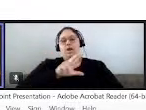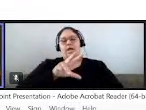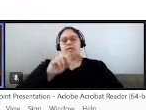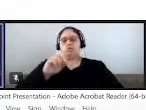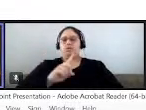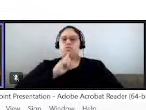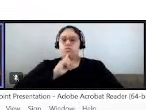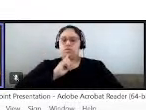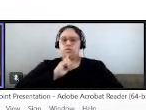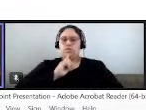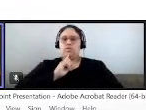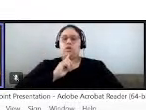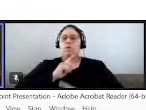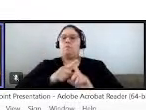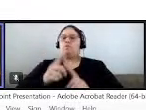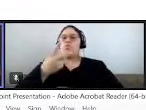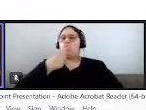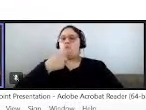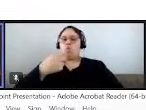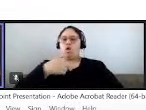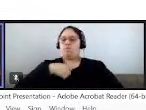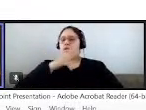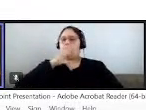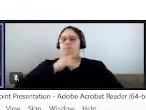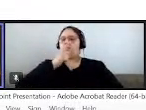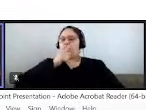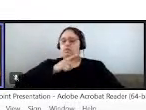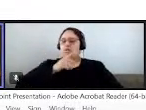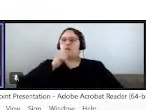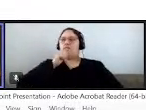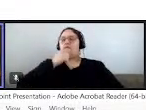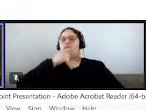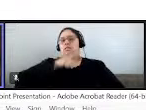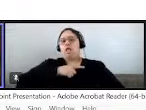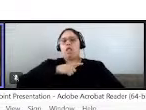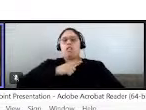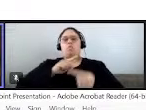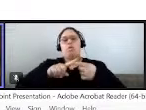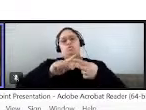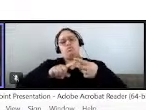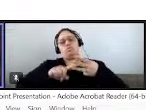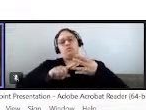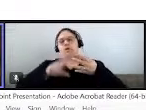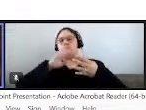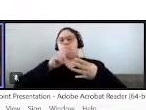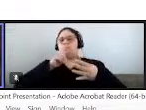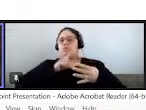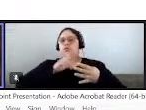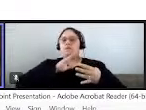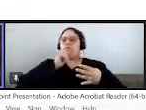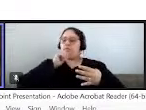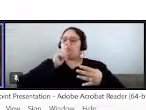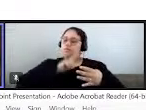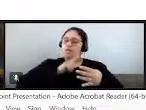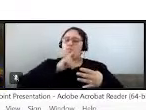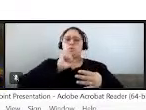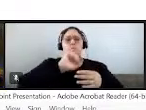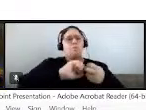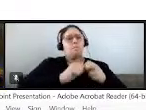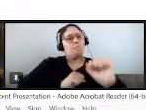And you don't call me and say, this is where we are, there isn't being 1, 2, 3, 4. That is going to be your problem, not mine.